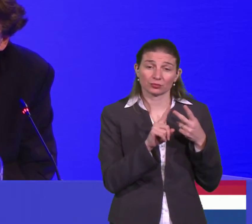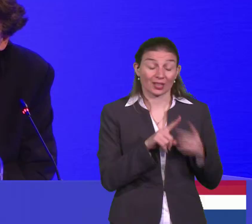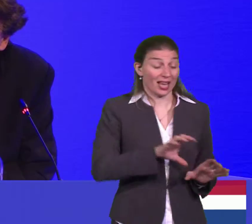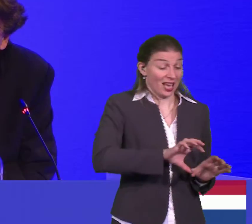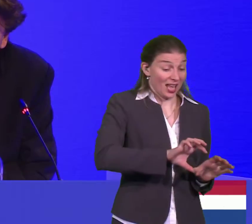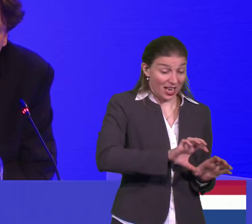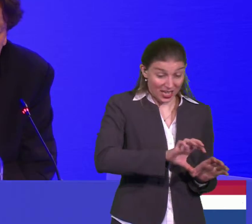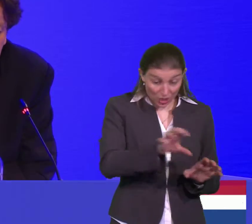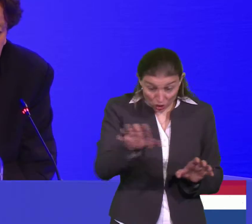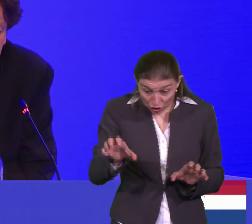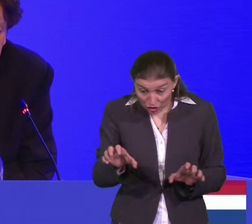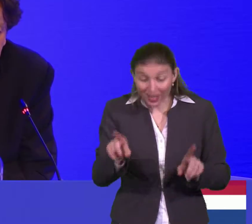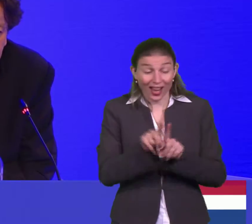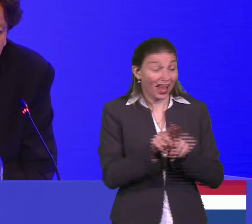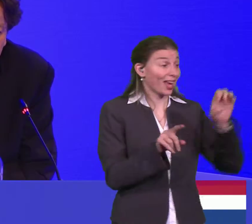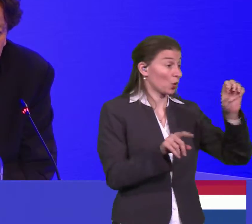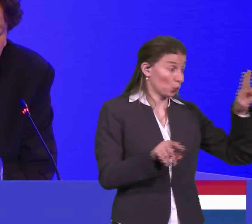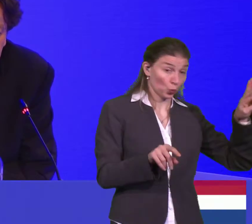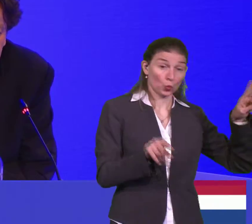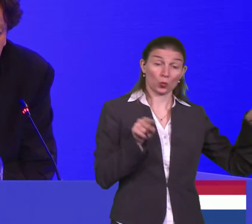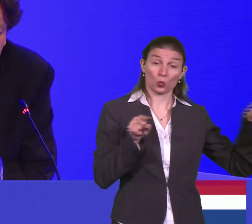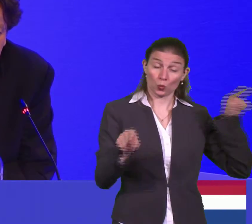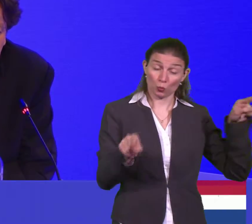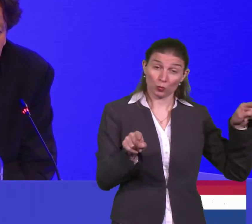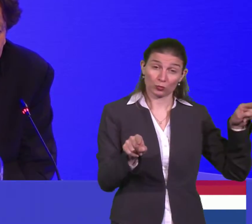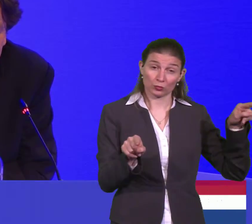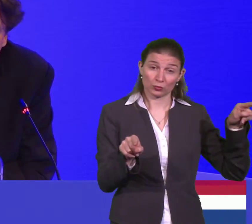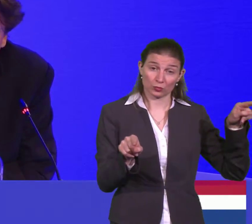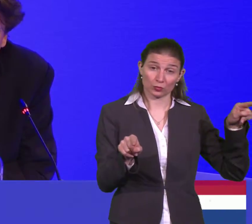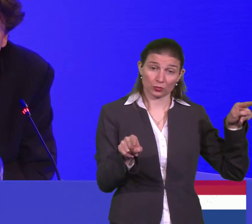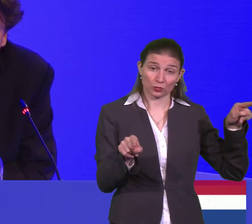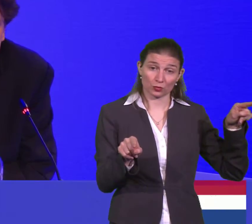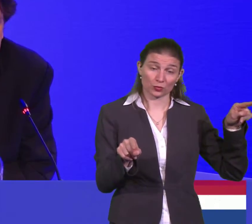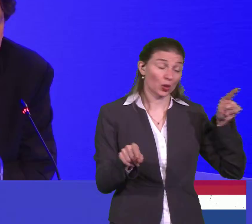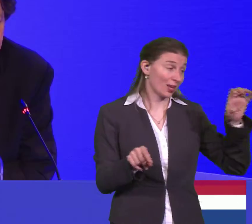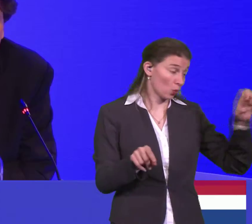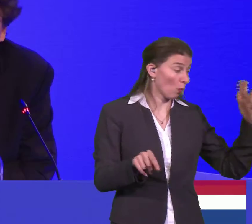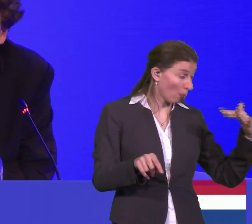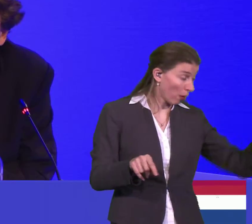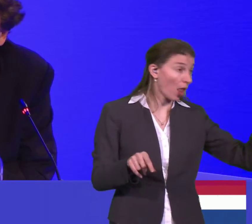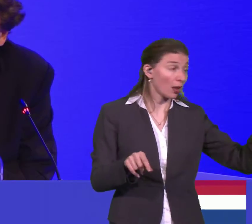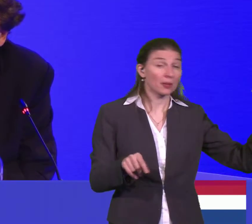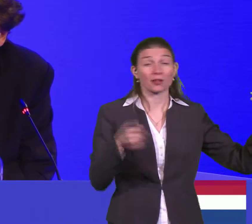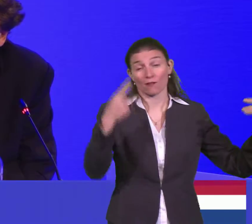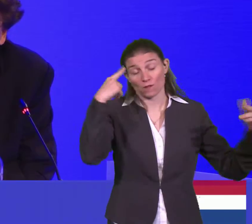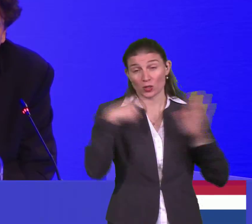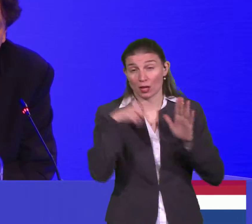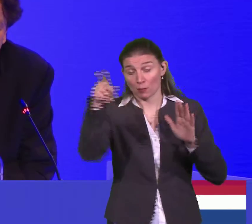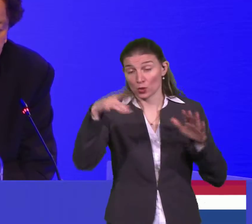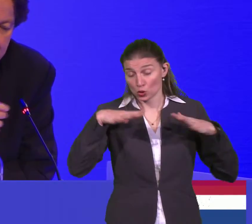and in the European Parliament, that what we want in terms of stability in the region, a partnership with Jordan